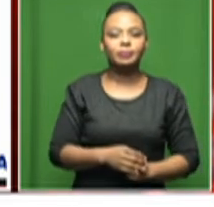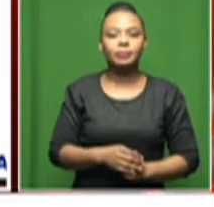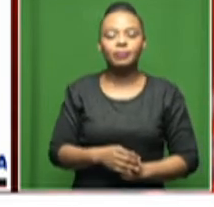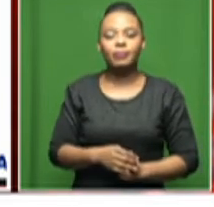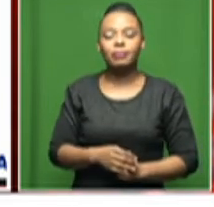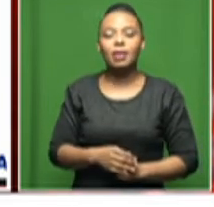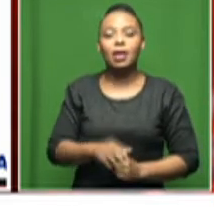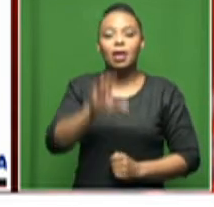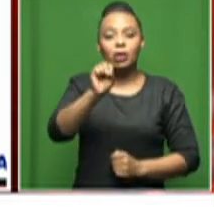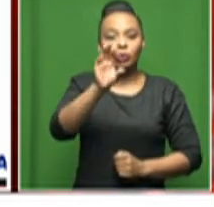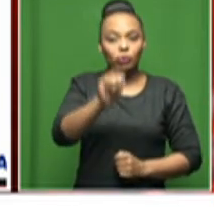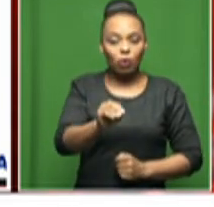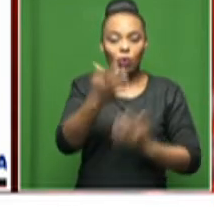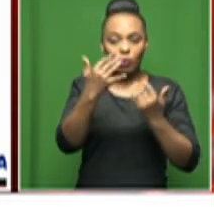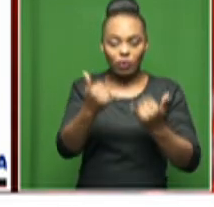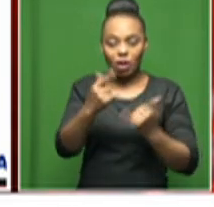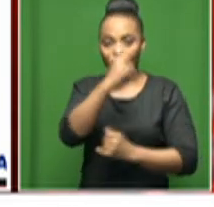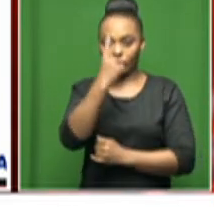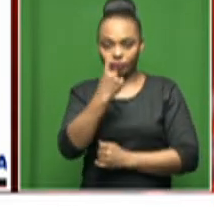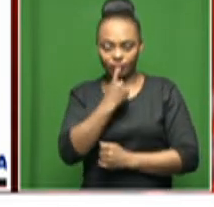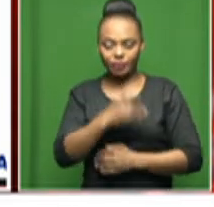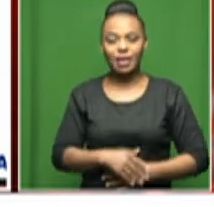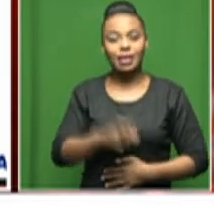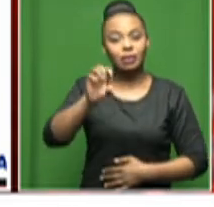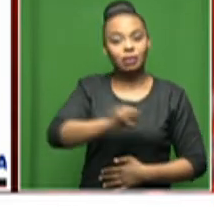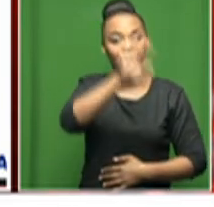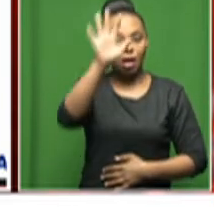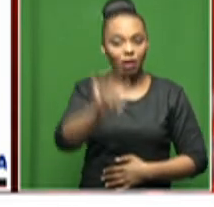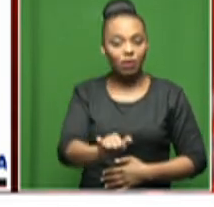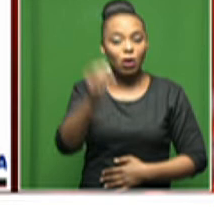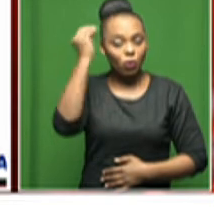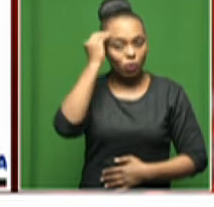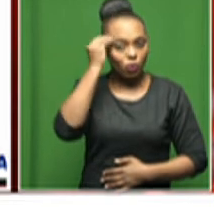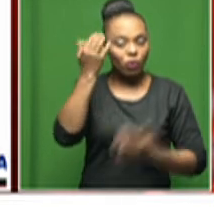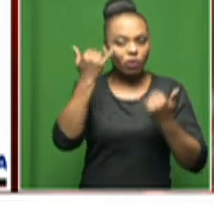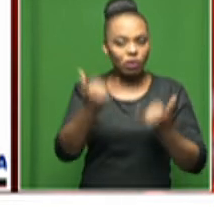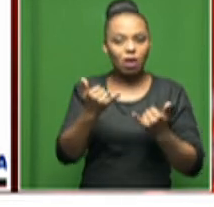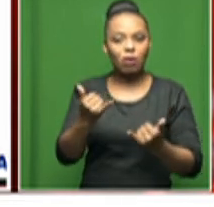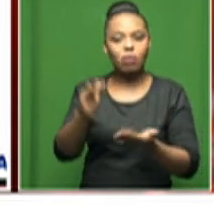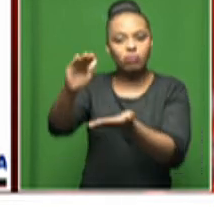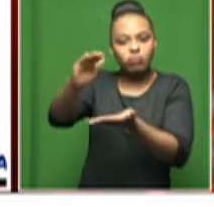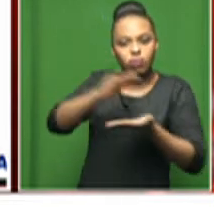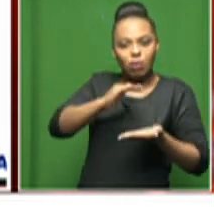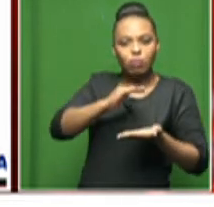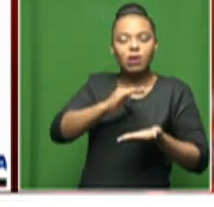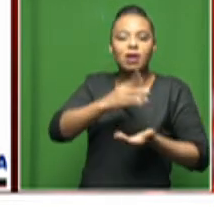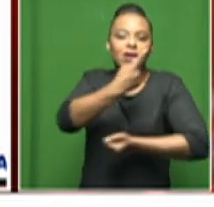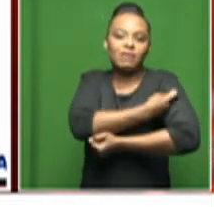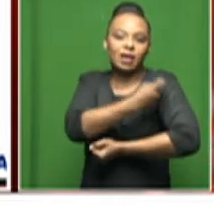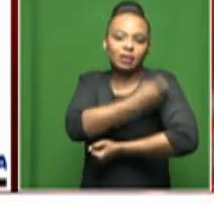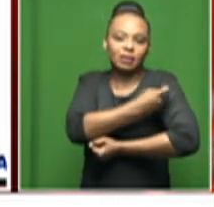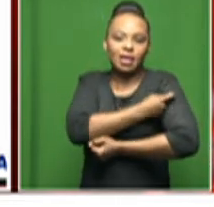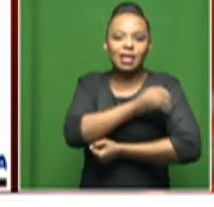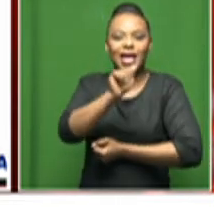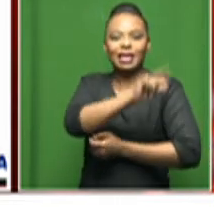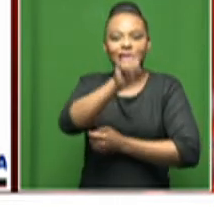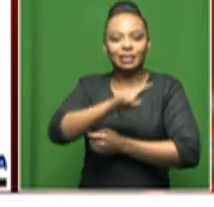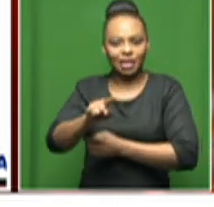So the question really arises, as you know, South Africa has now already received 1 million doses of the Astrazeneca